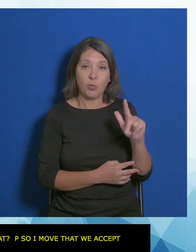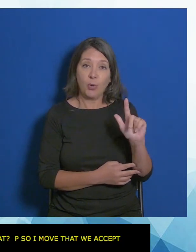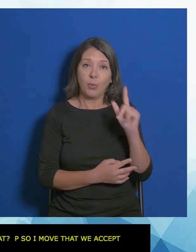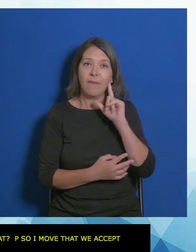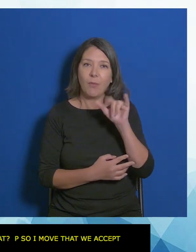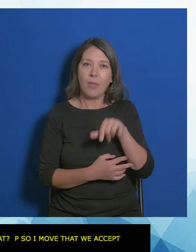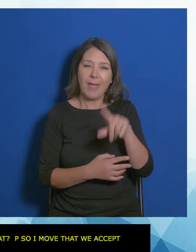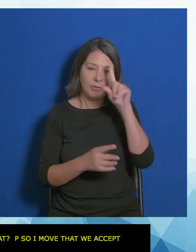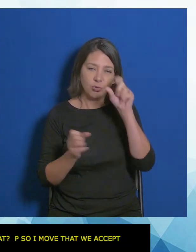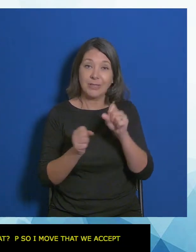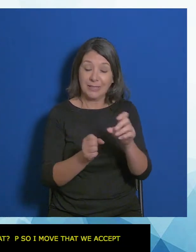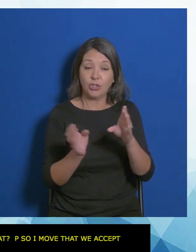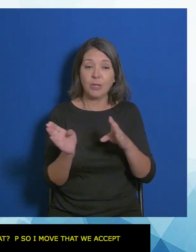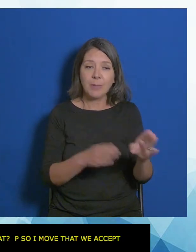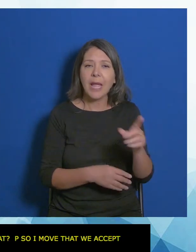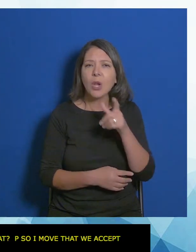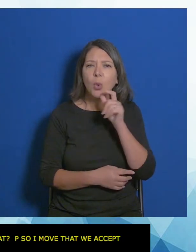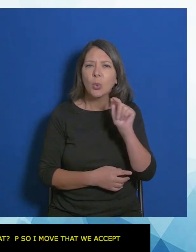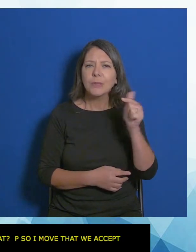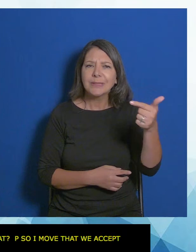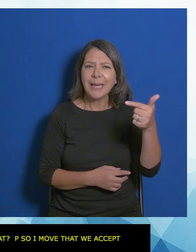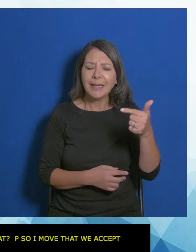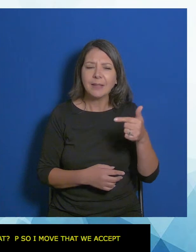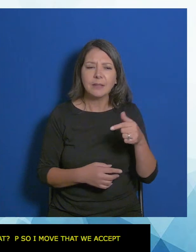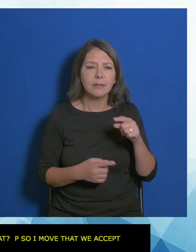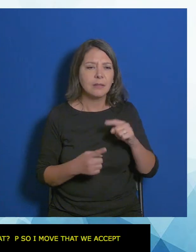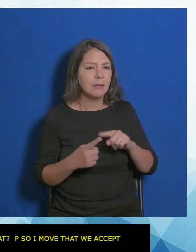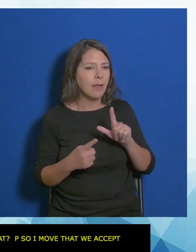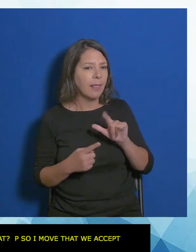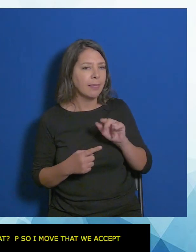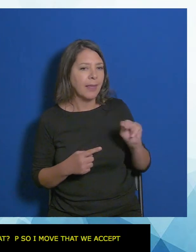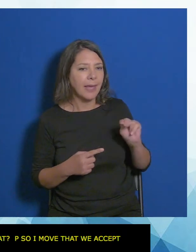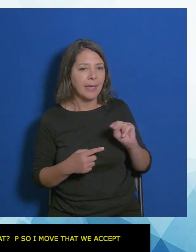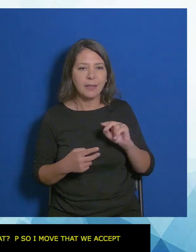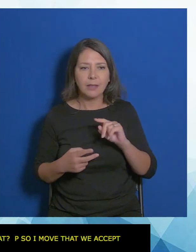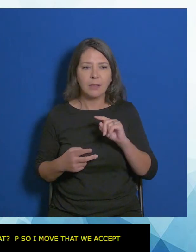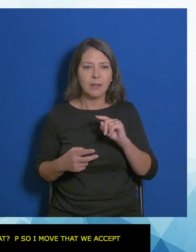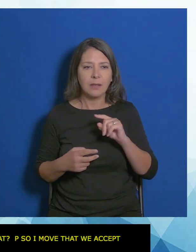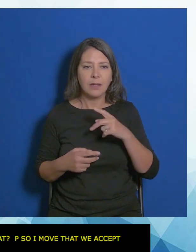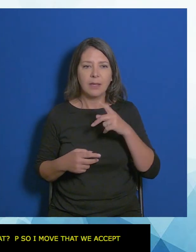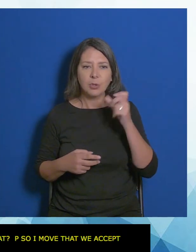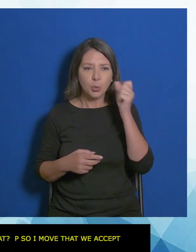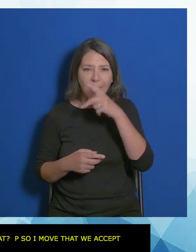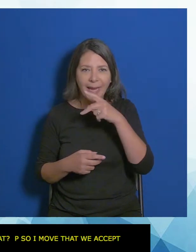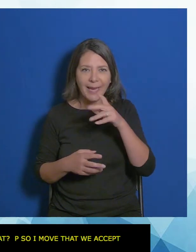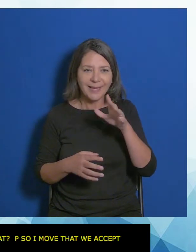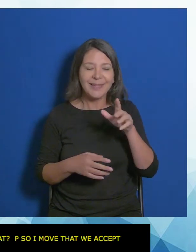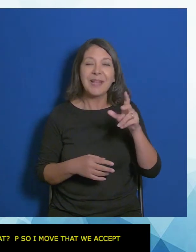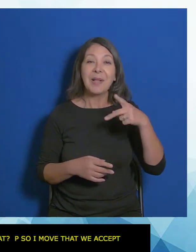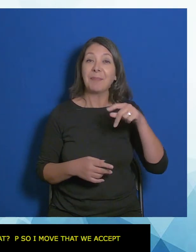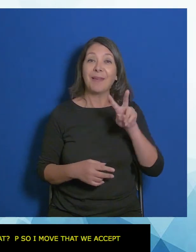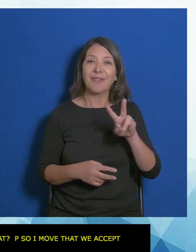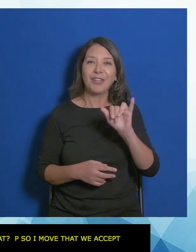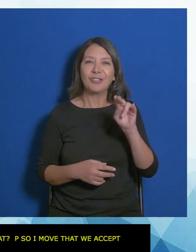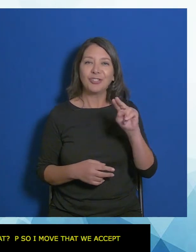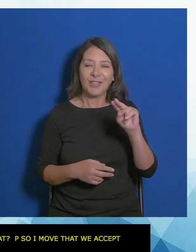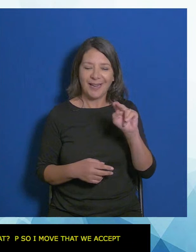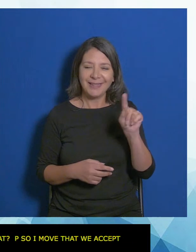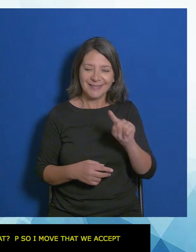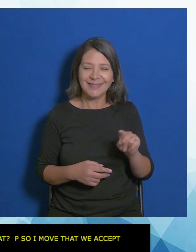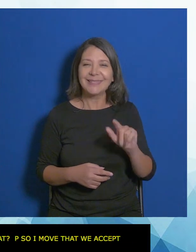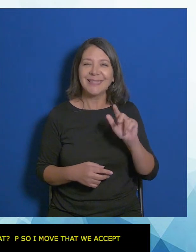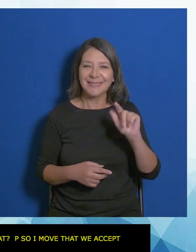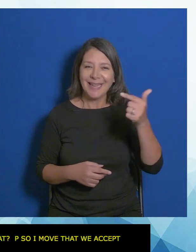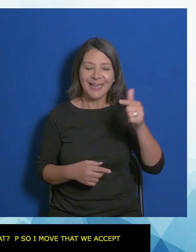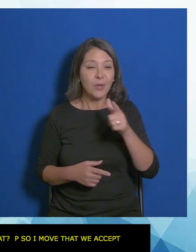second? This is Lynn. This is UK. PV Joe. Okay. This is PV, I second. All in favor?